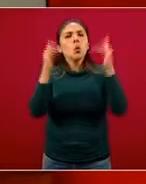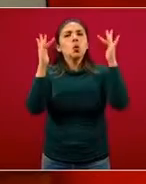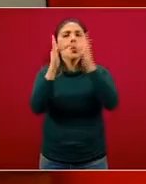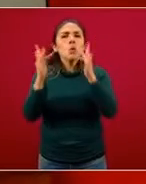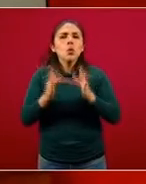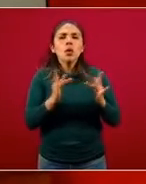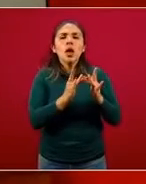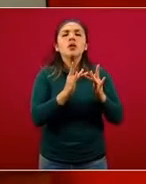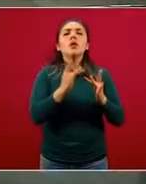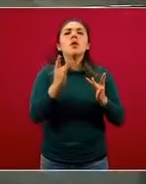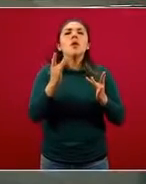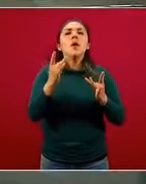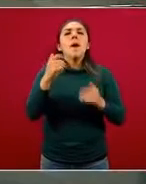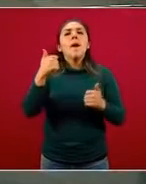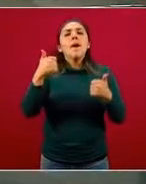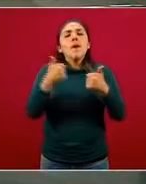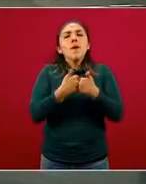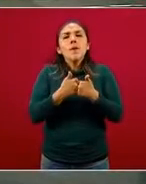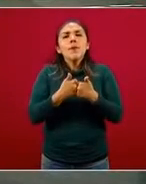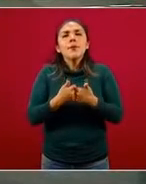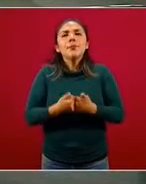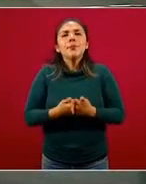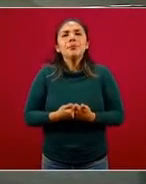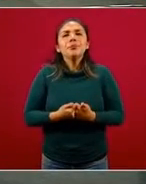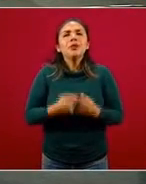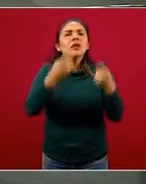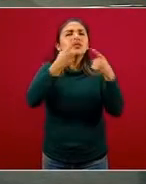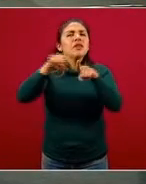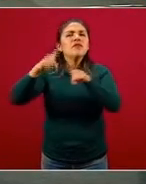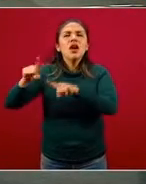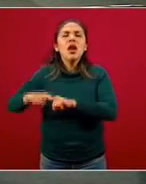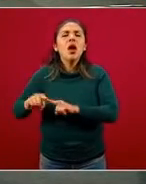requested one to the relevant